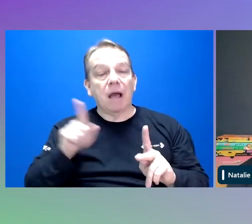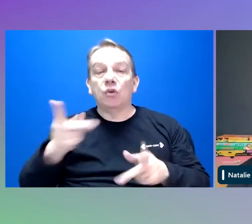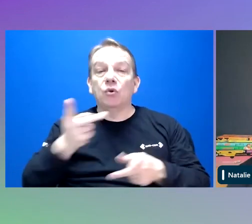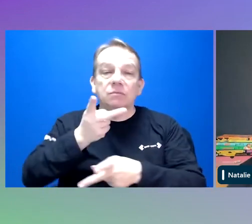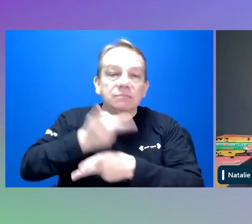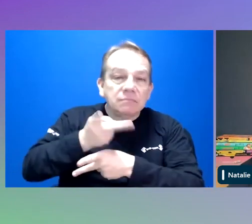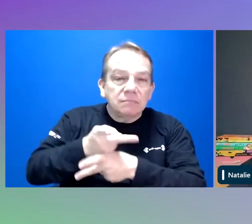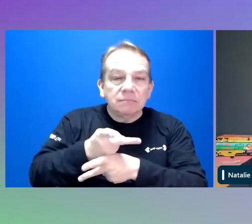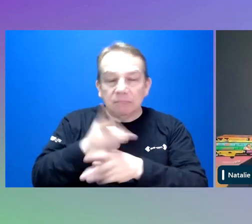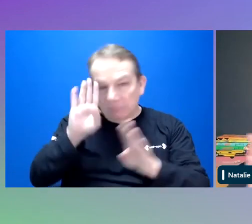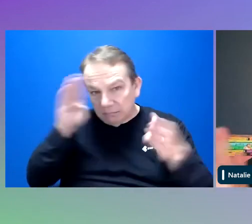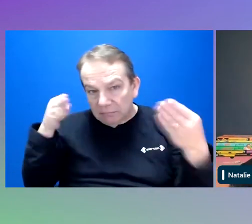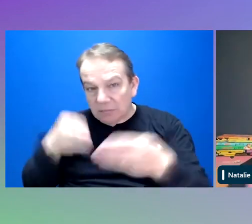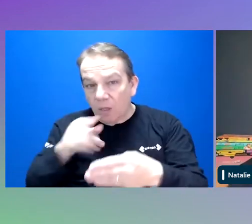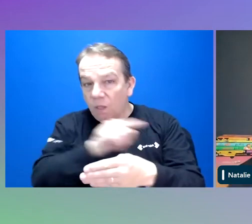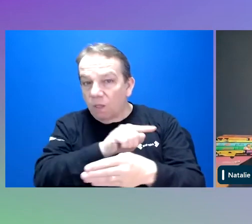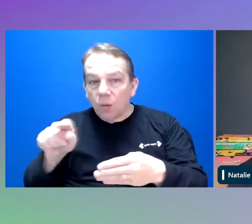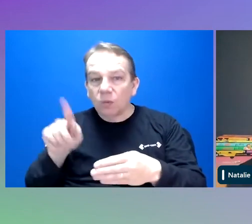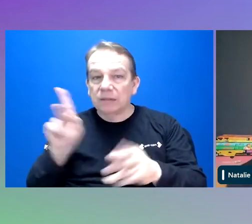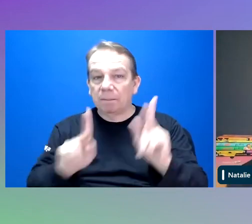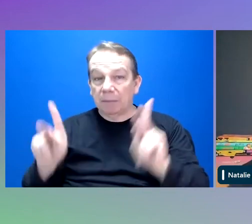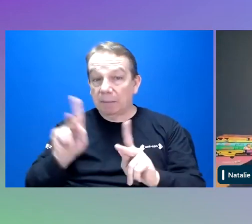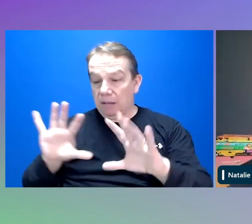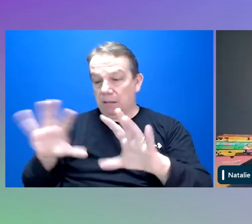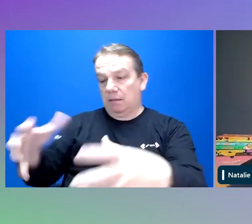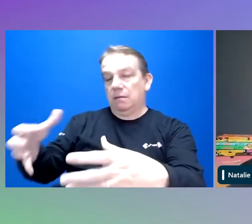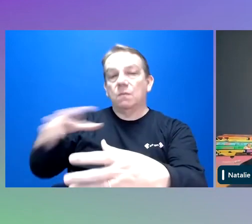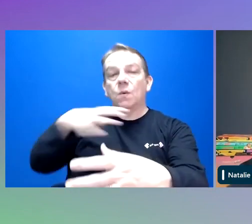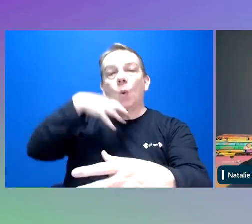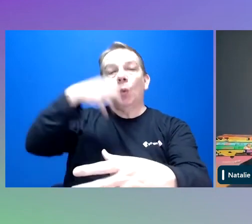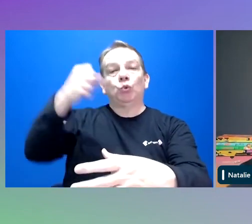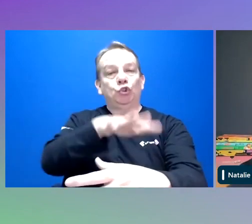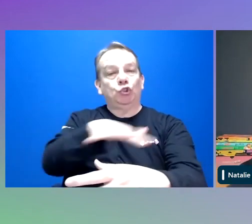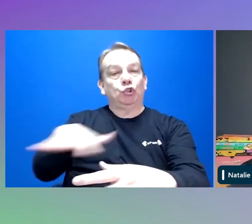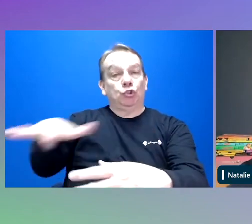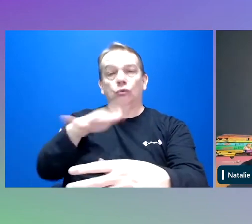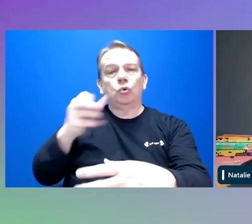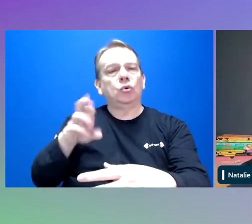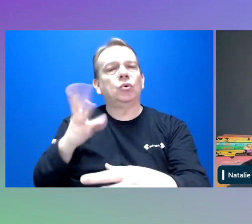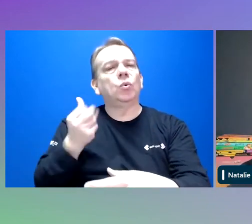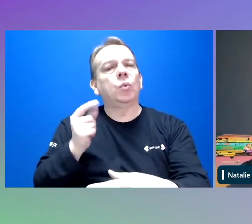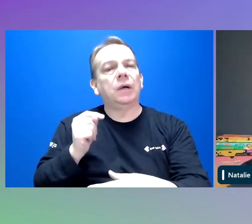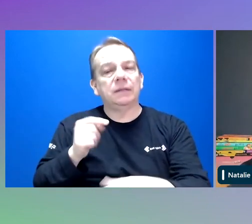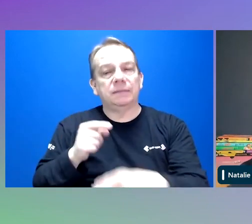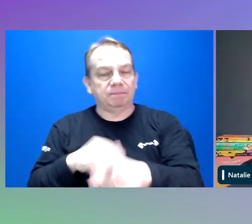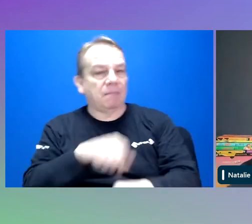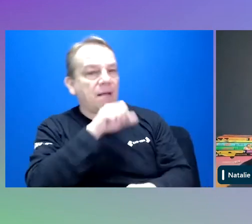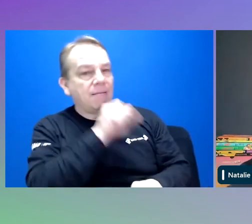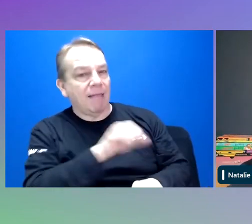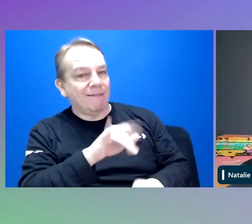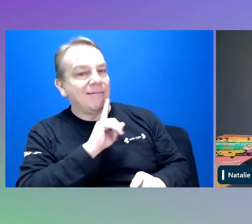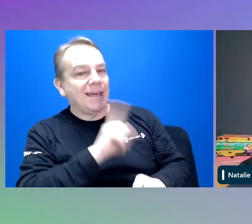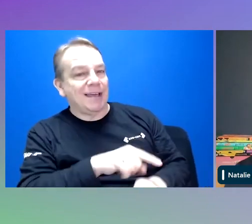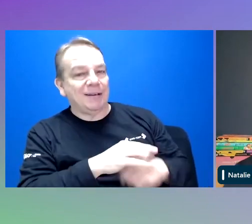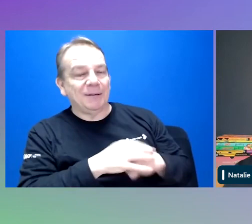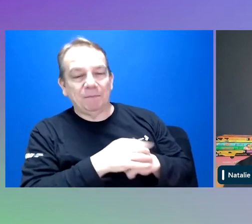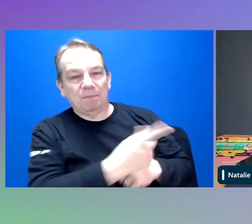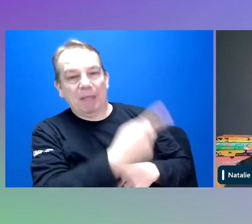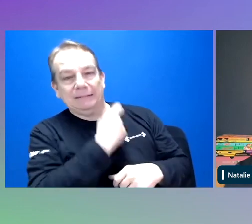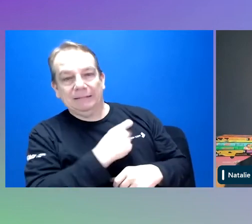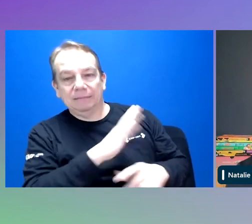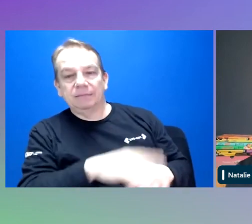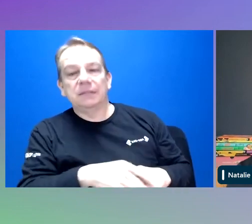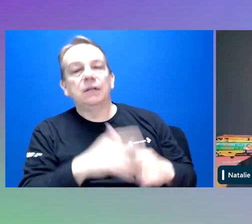to them in any way? So are you tailoring that to an older population at all? Love that. So I would say a huge part of HL